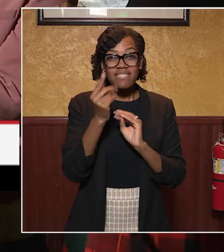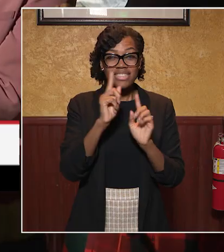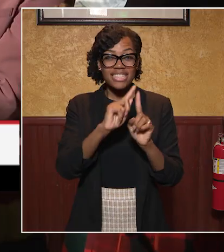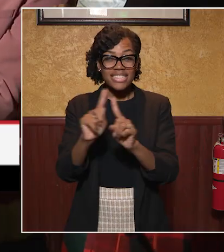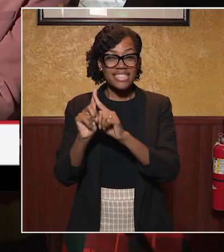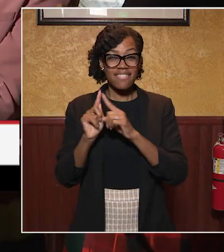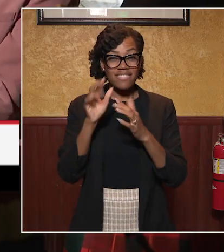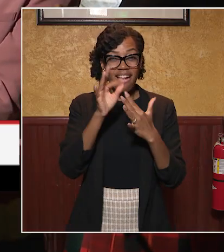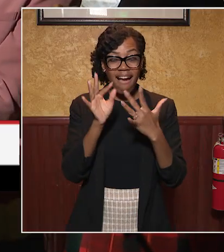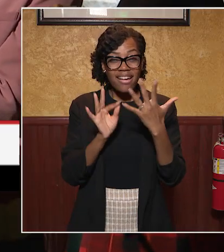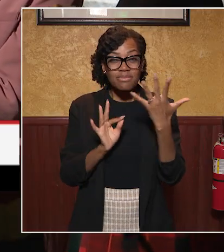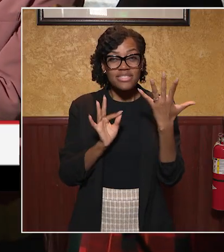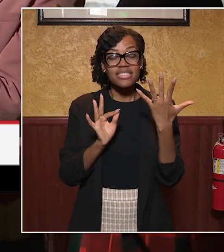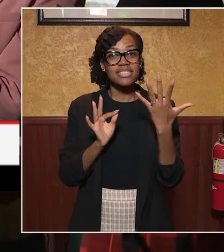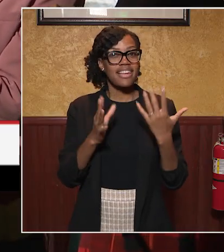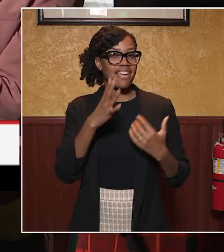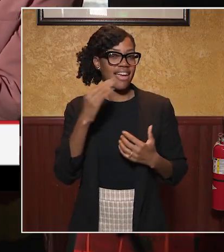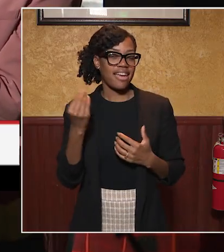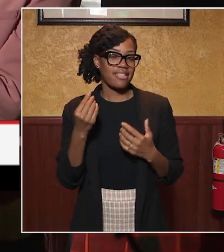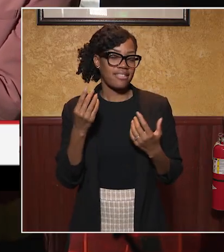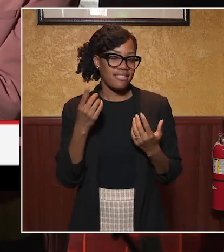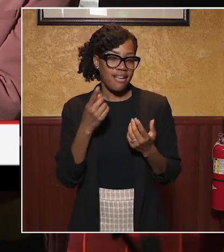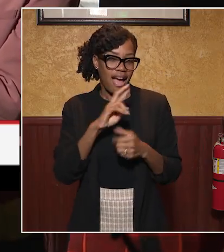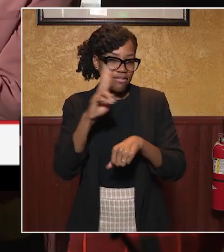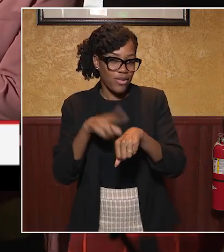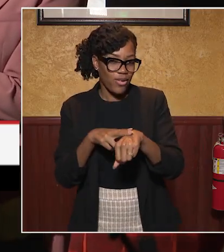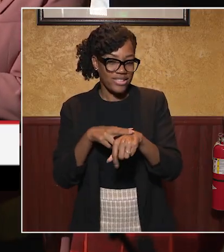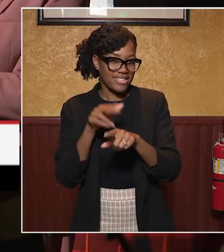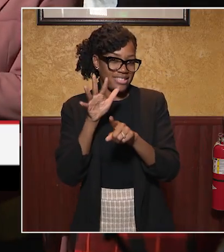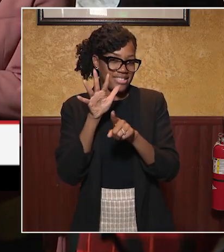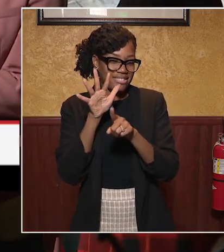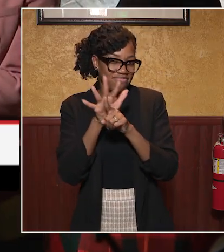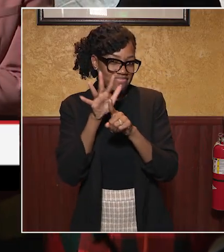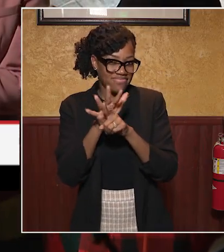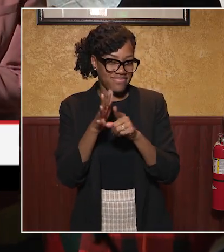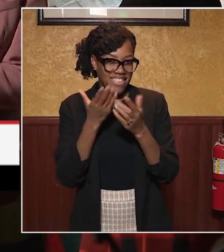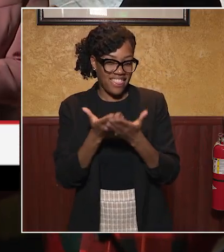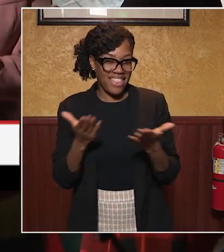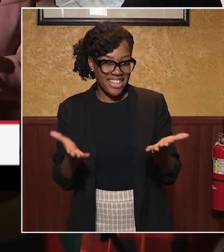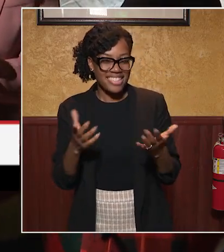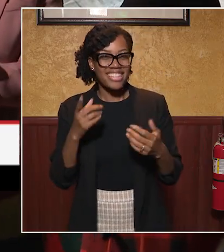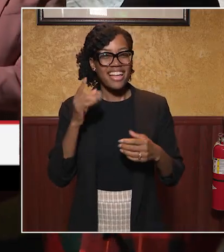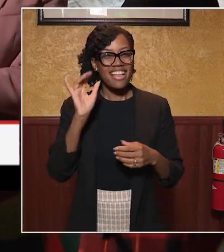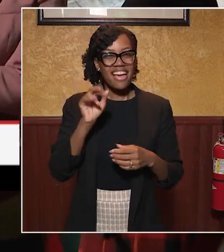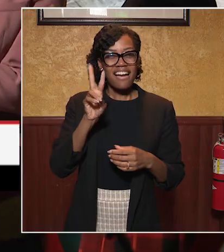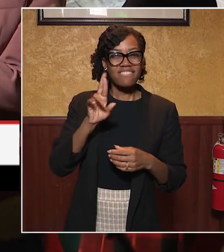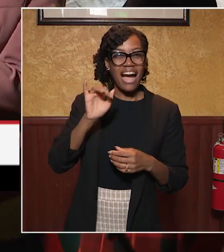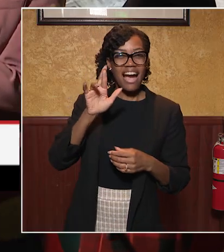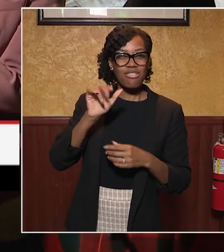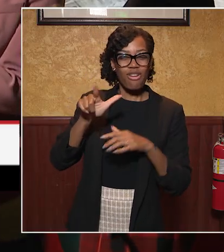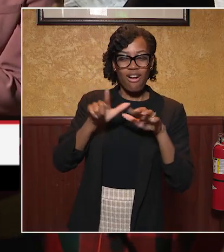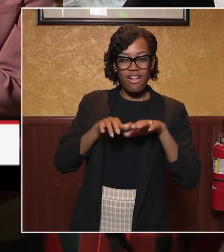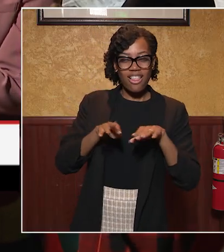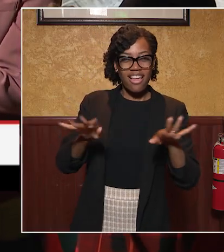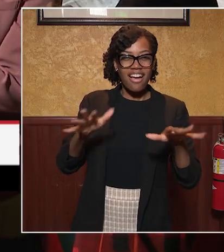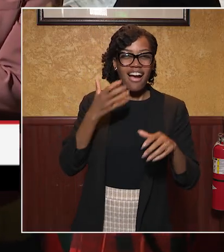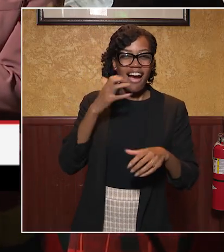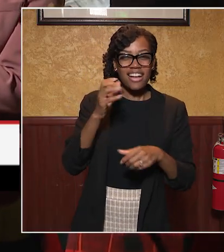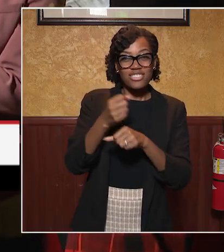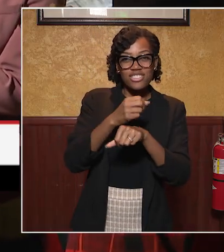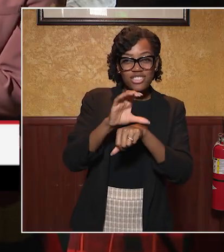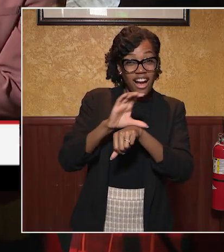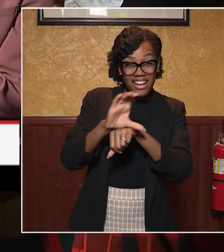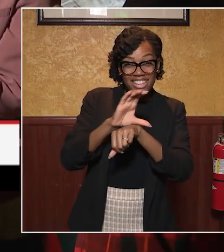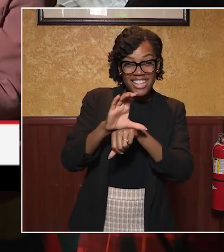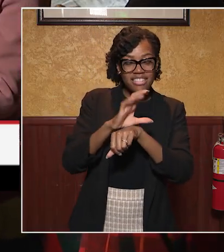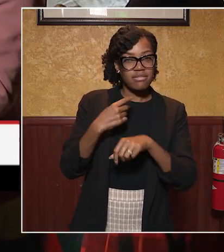choose from, including some of the fan favorites like that viral hot chocolate with that delicious s'more on top that went on TikTok like crazy. I saw it all the time.